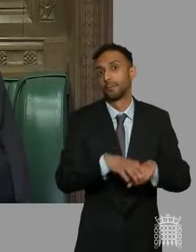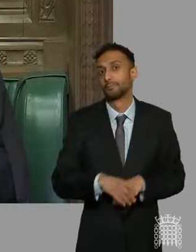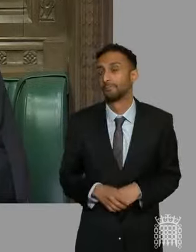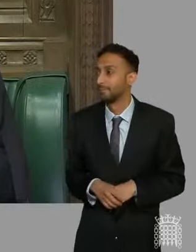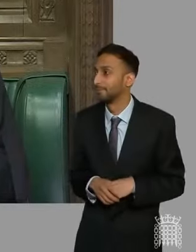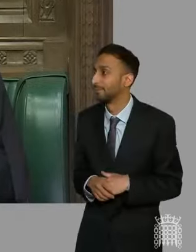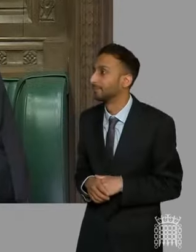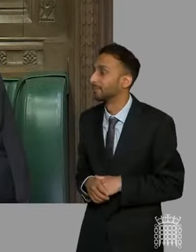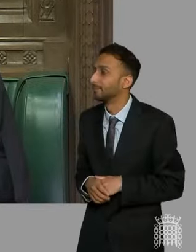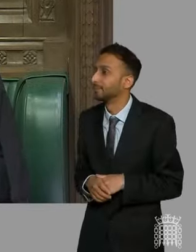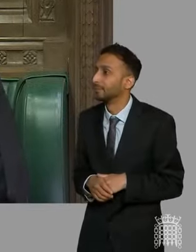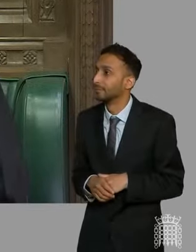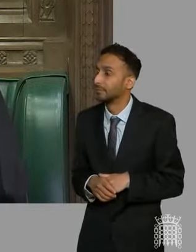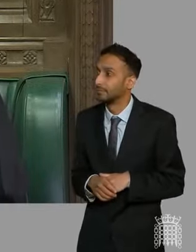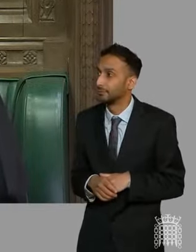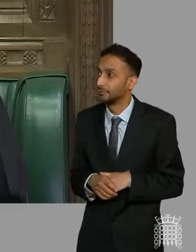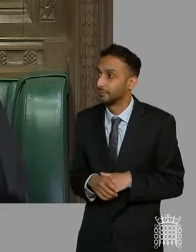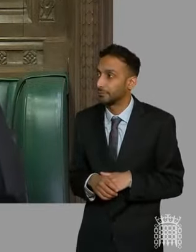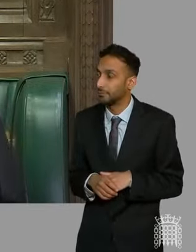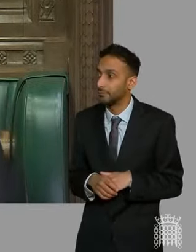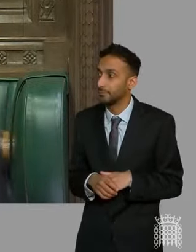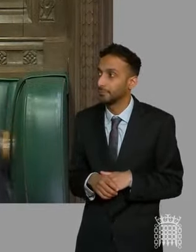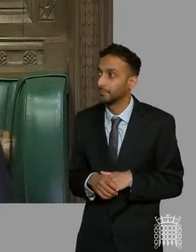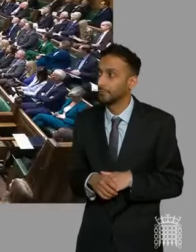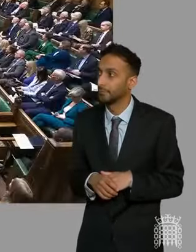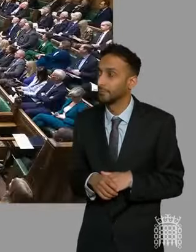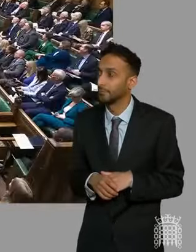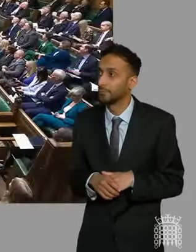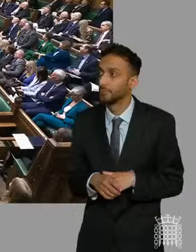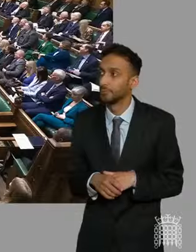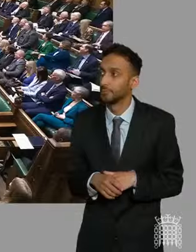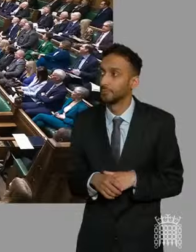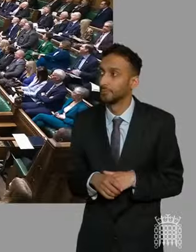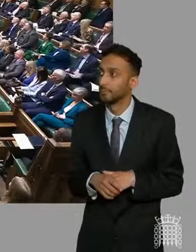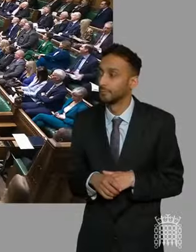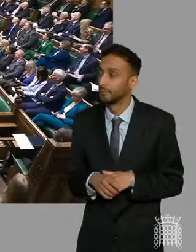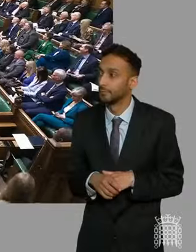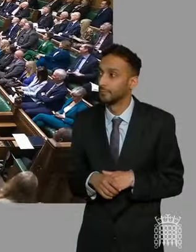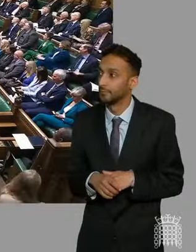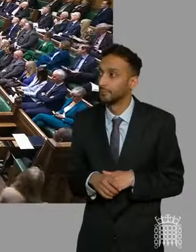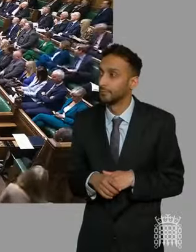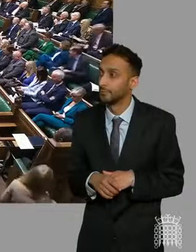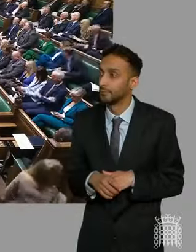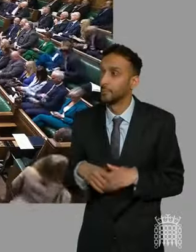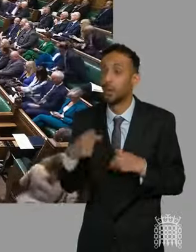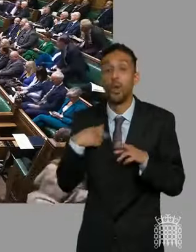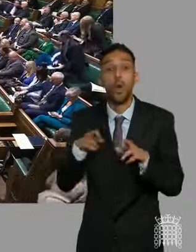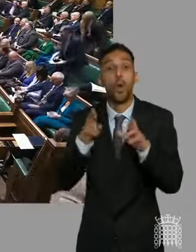Excellency Mr Afrim Gasha, enjoyed questions. Right, that completes PMQs.